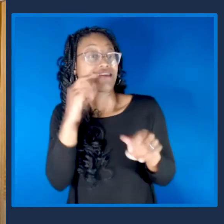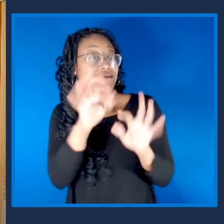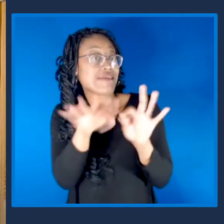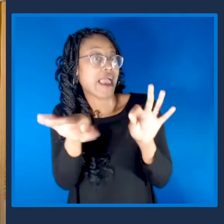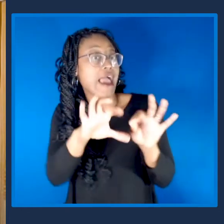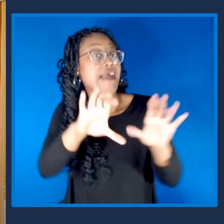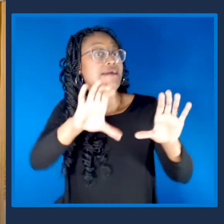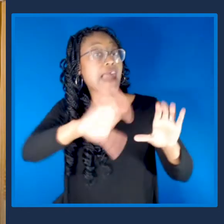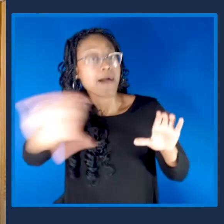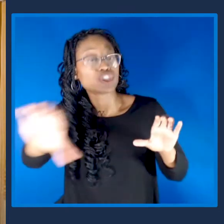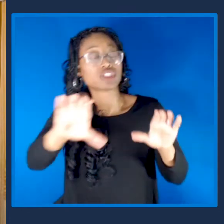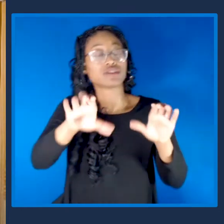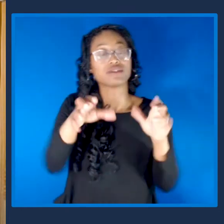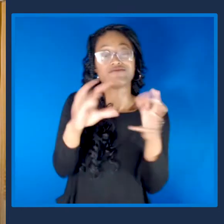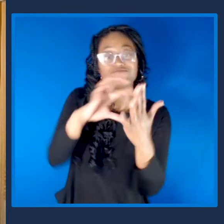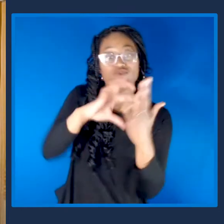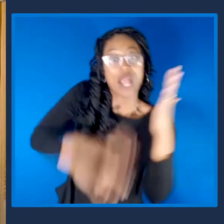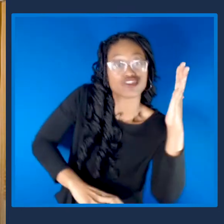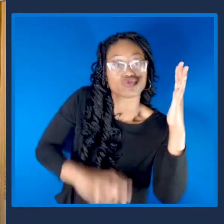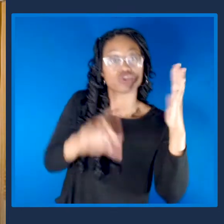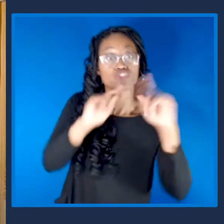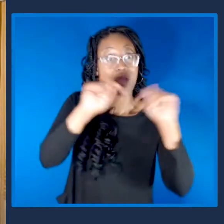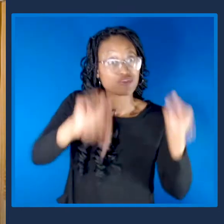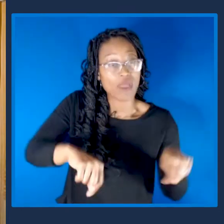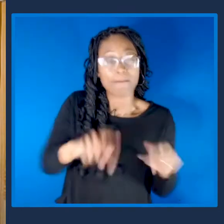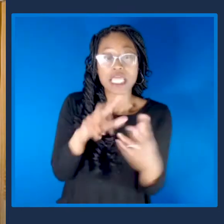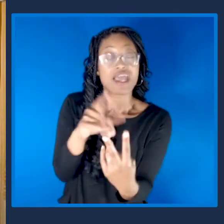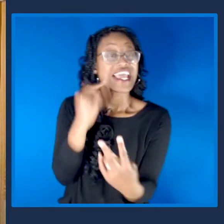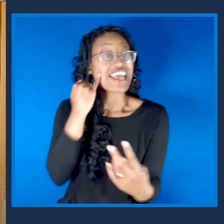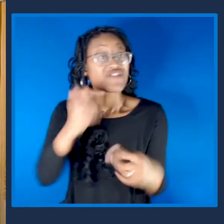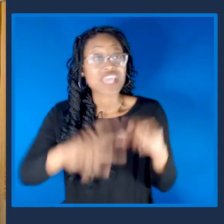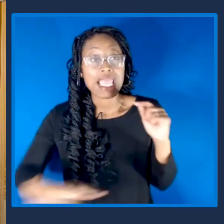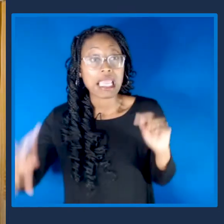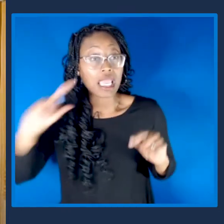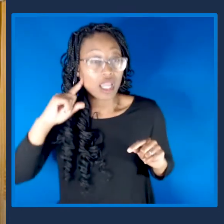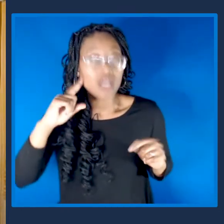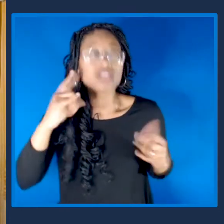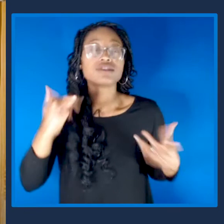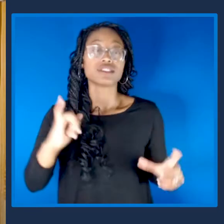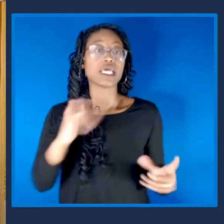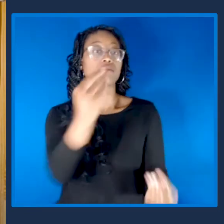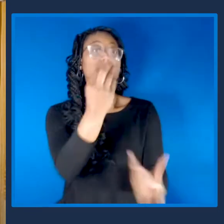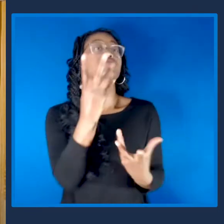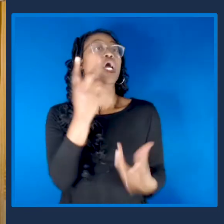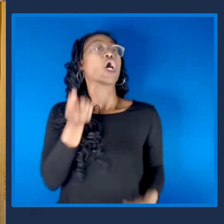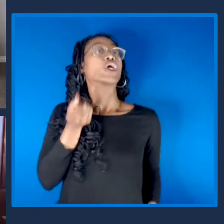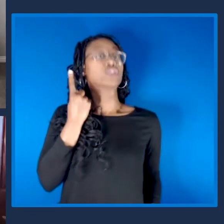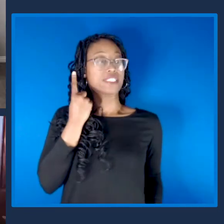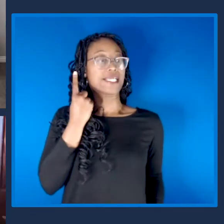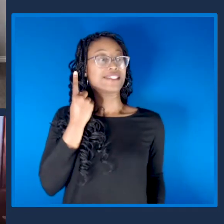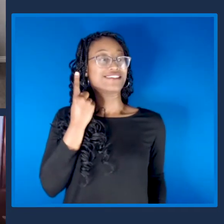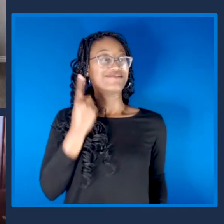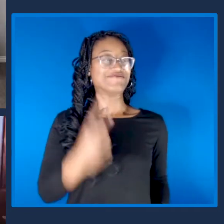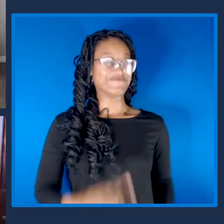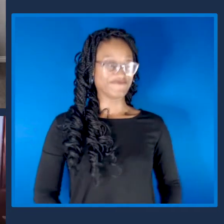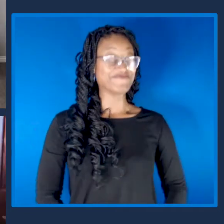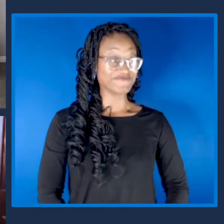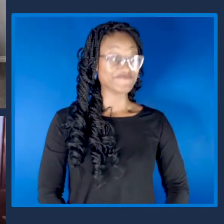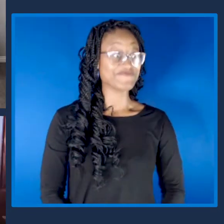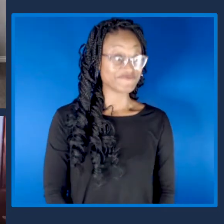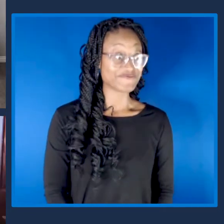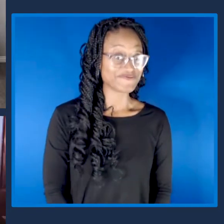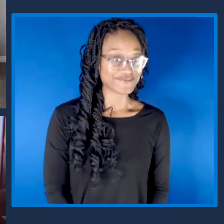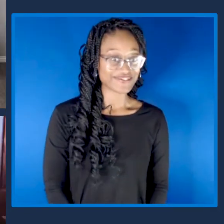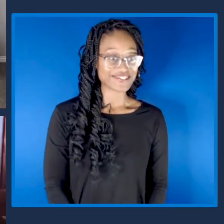that people who cannot perceive sound also get the same understanding out of it. So now back